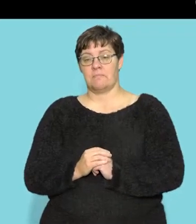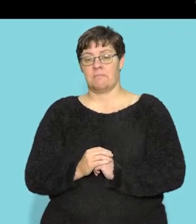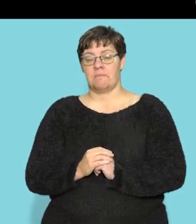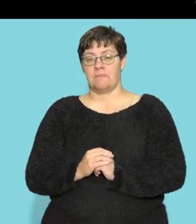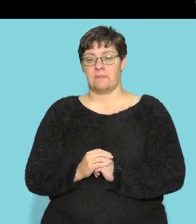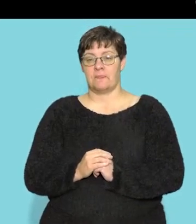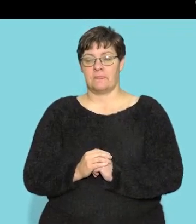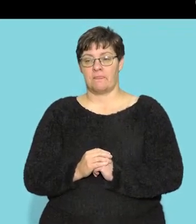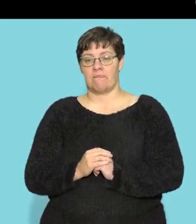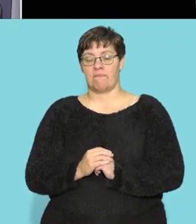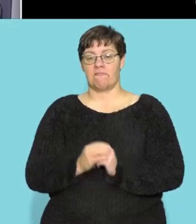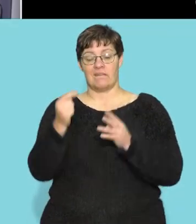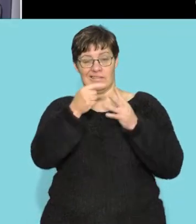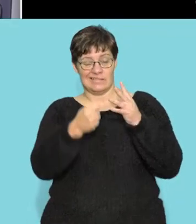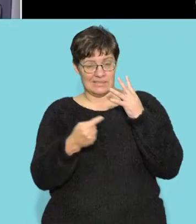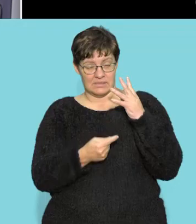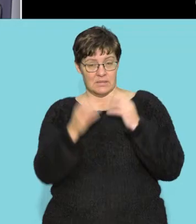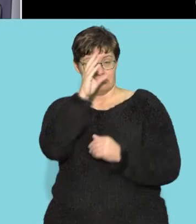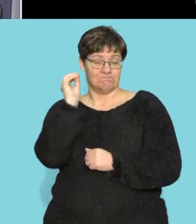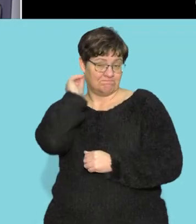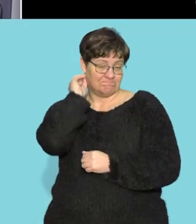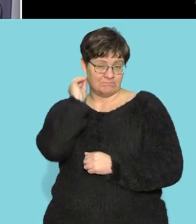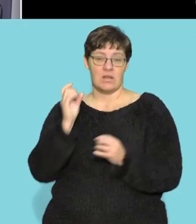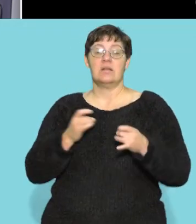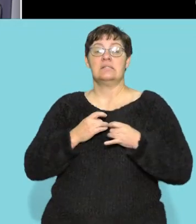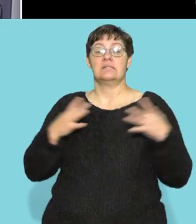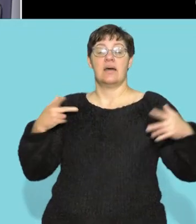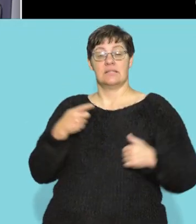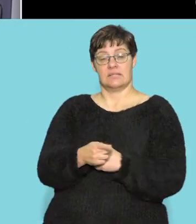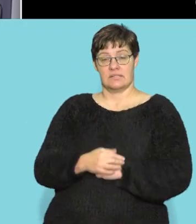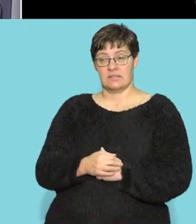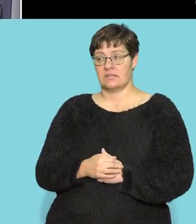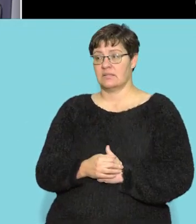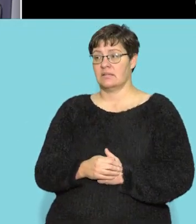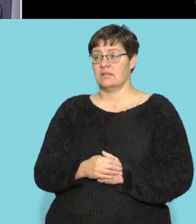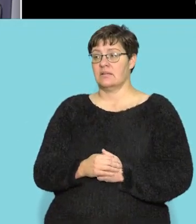So if we take all of that into consideration now, you start off with